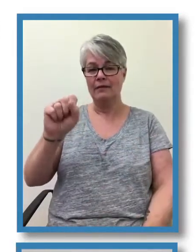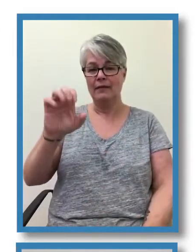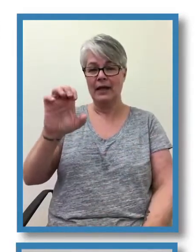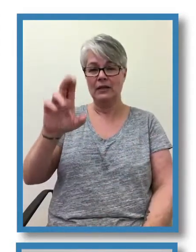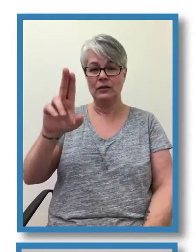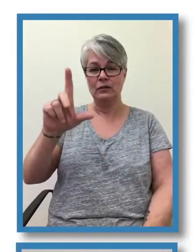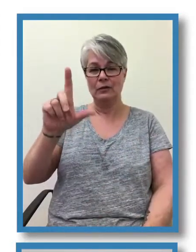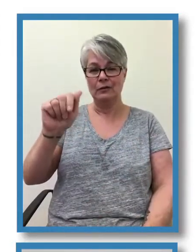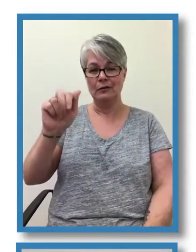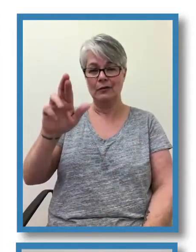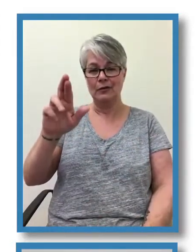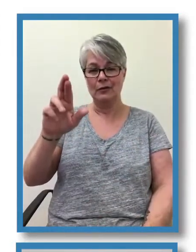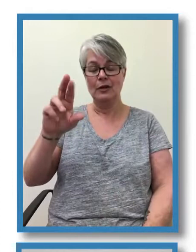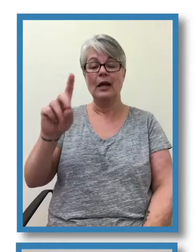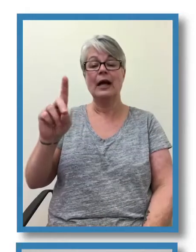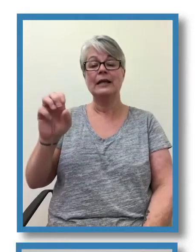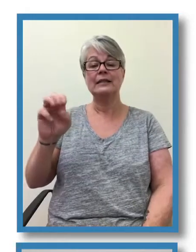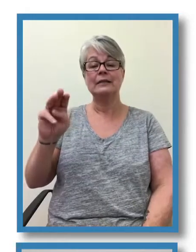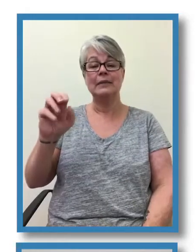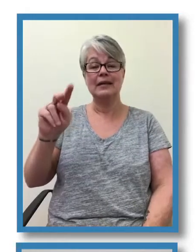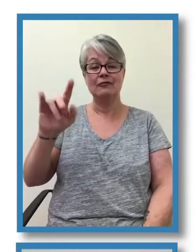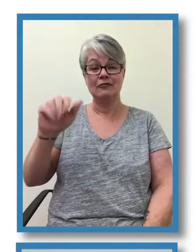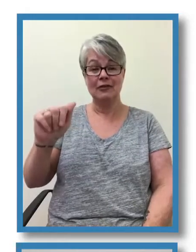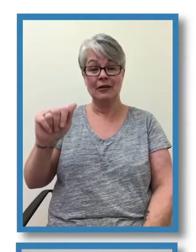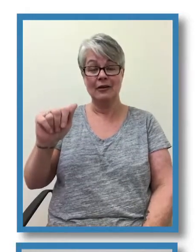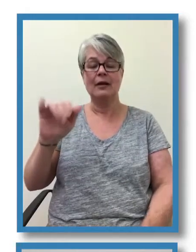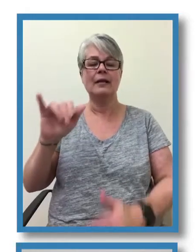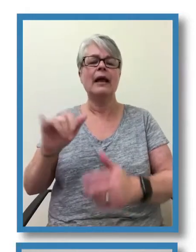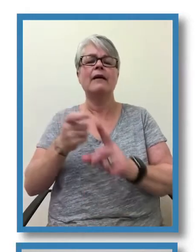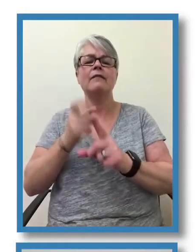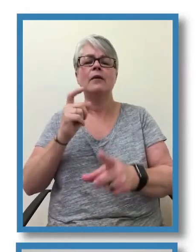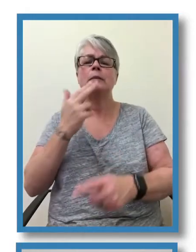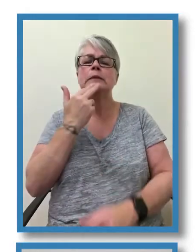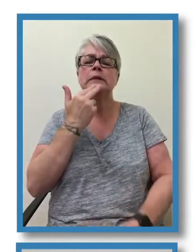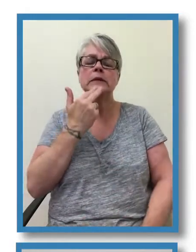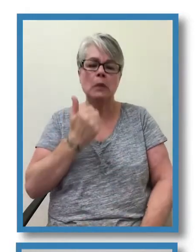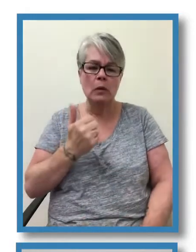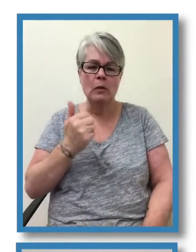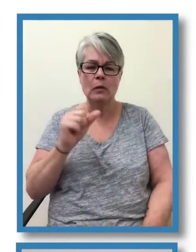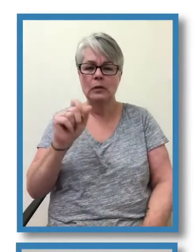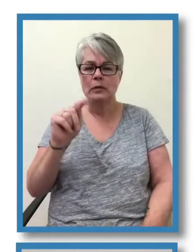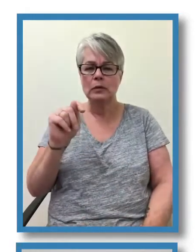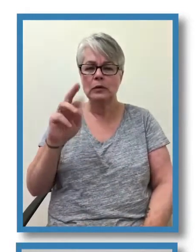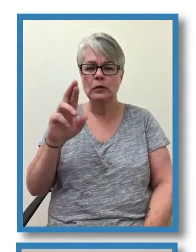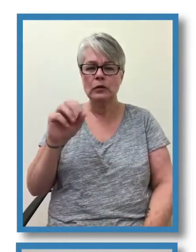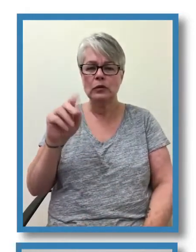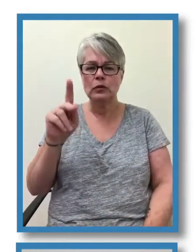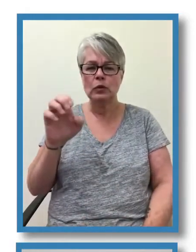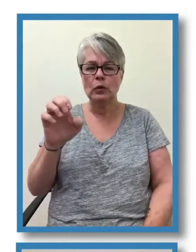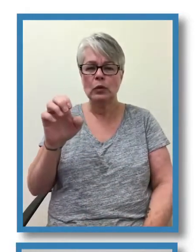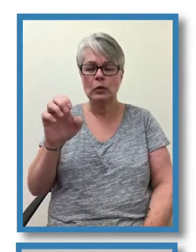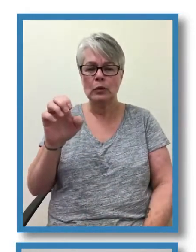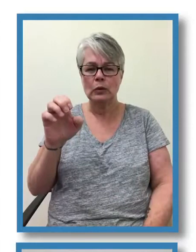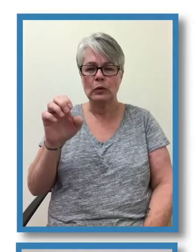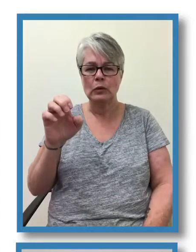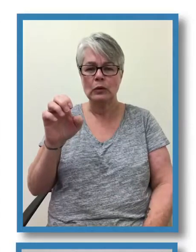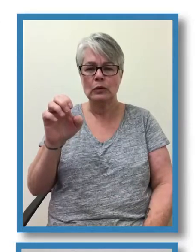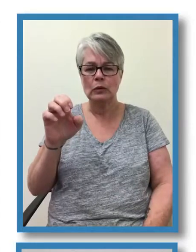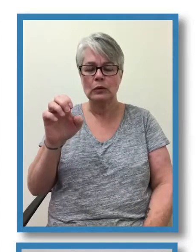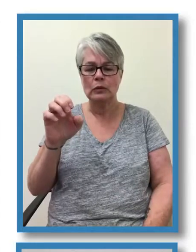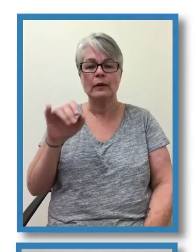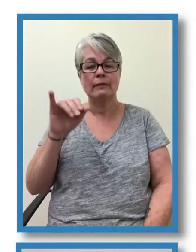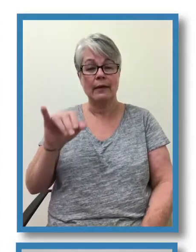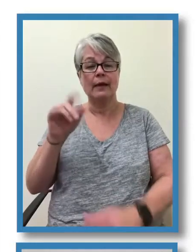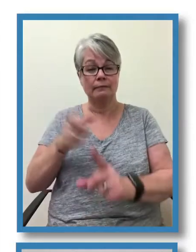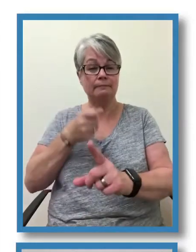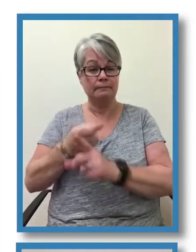strokes. So people who have multi-infarct dementia will have progressive decline in their